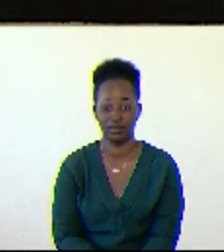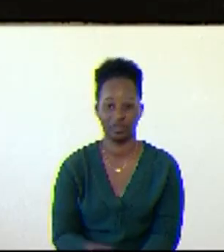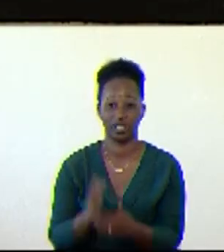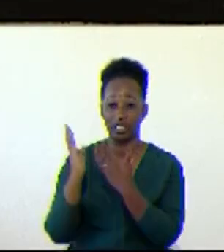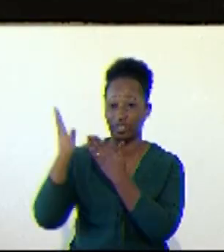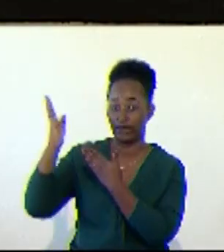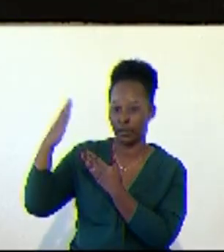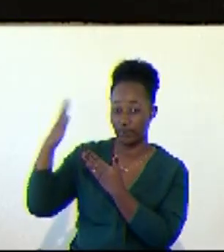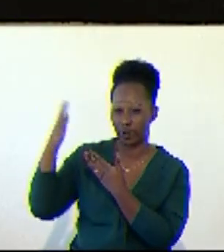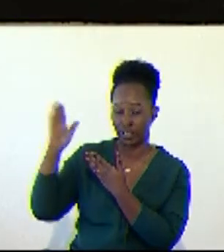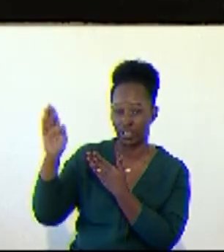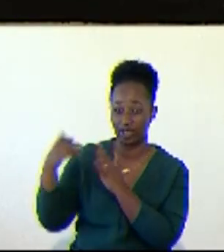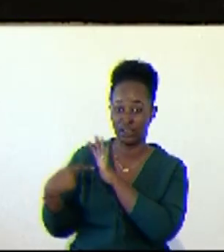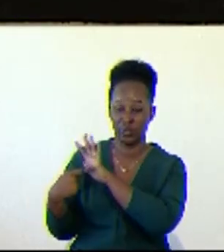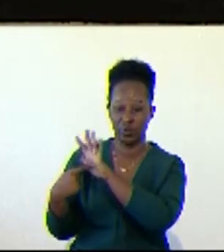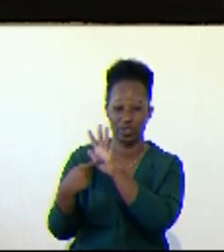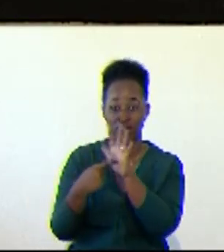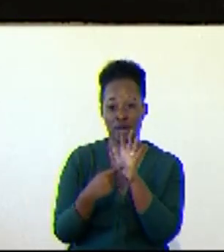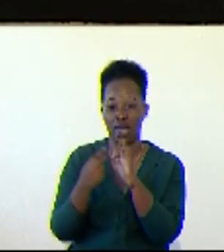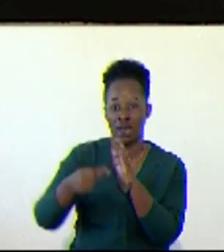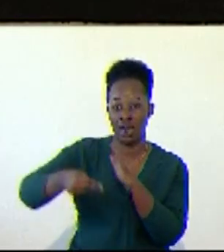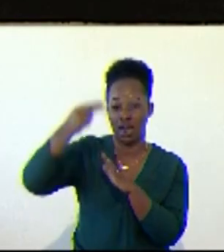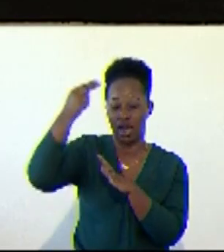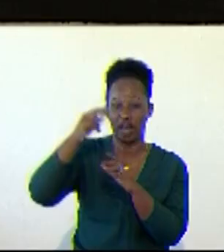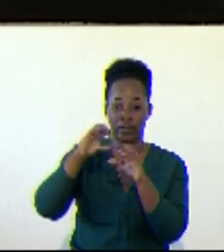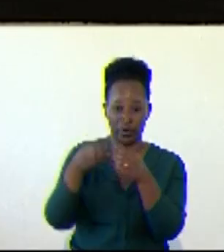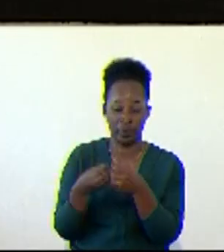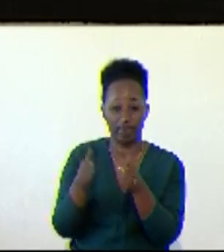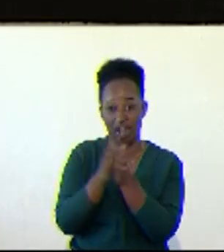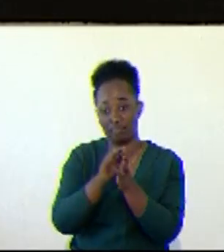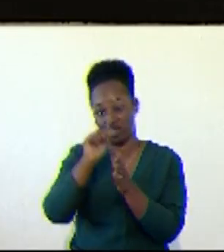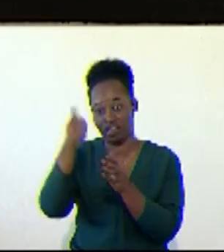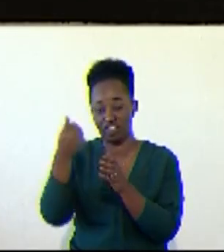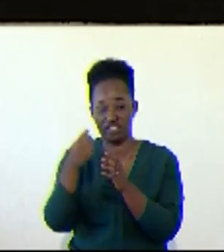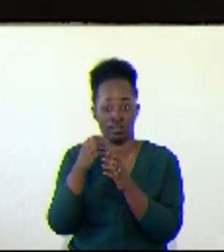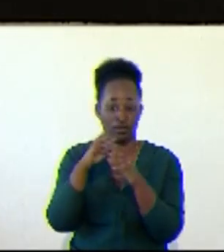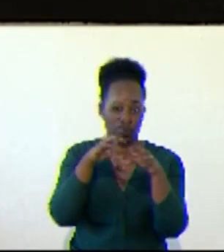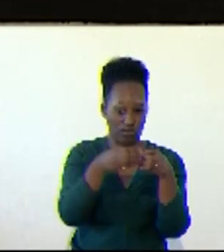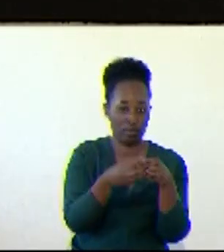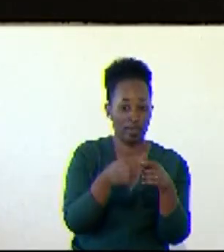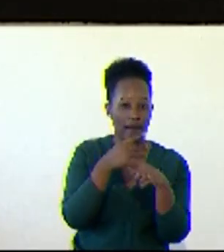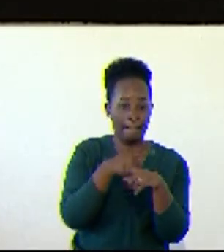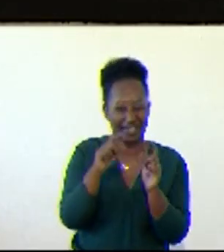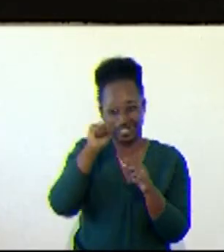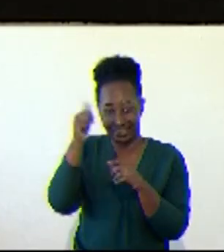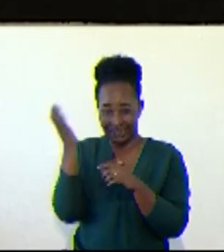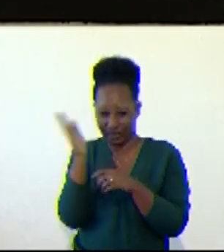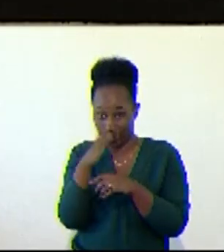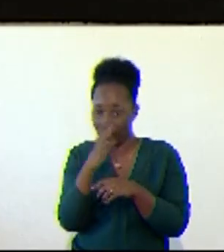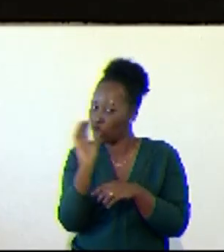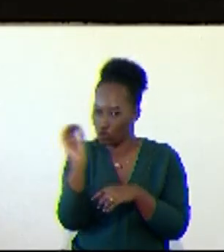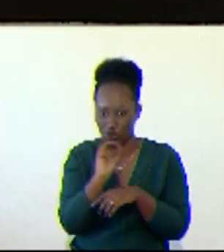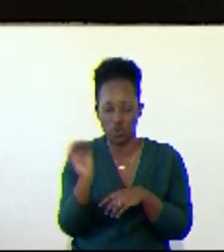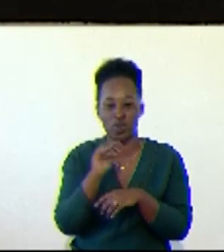one is an electron donating group, and this is an electron donating group. But this one is not. So